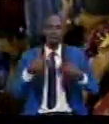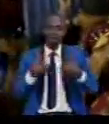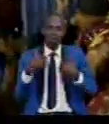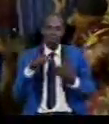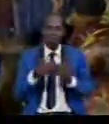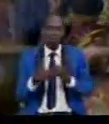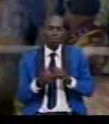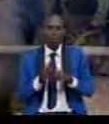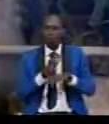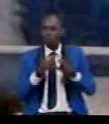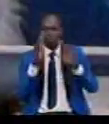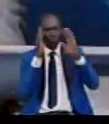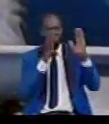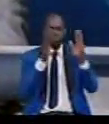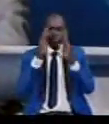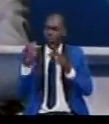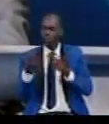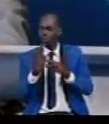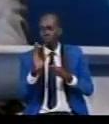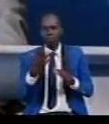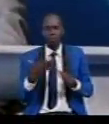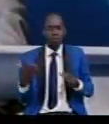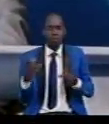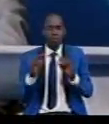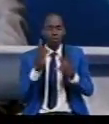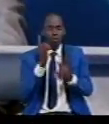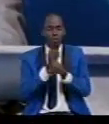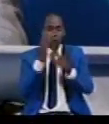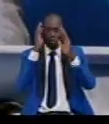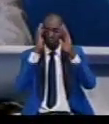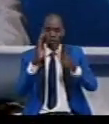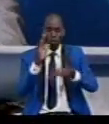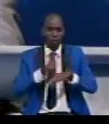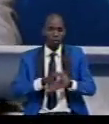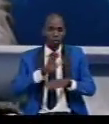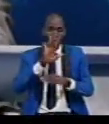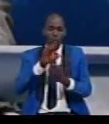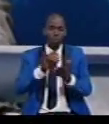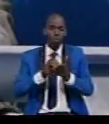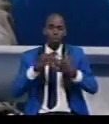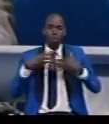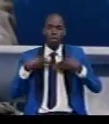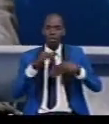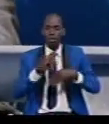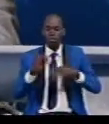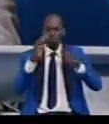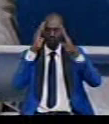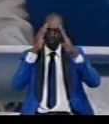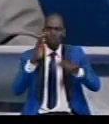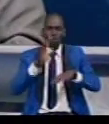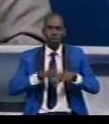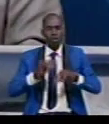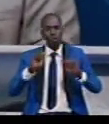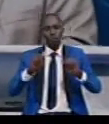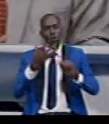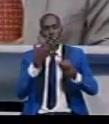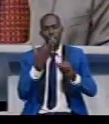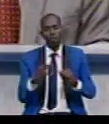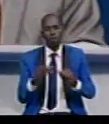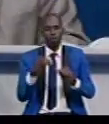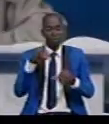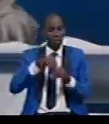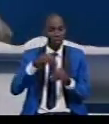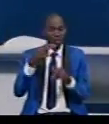focus on the miracle, focus on the great possibility of the name of Jesus, and it is